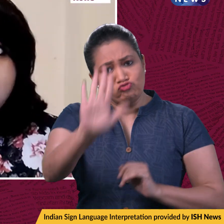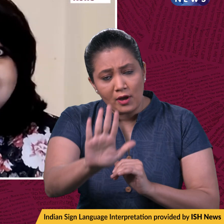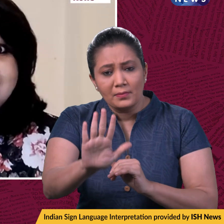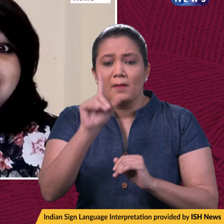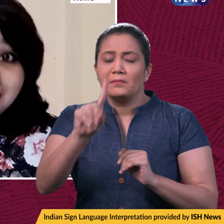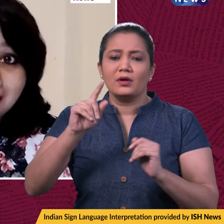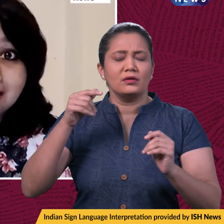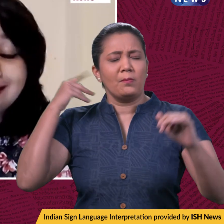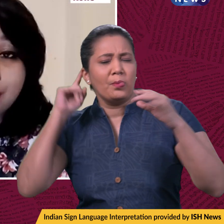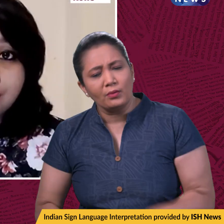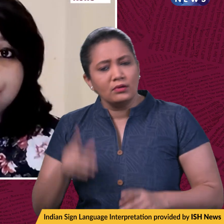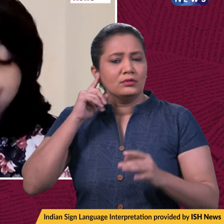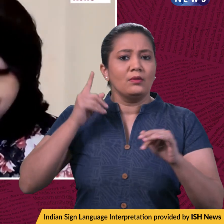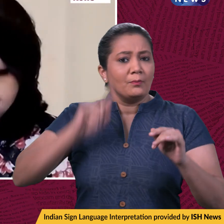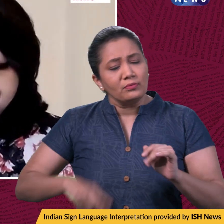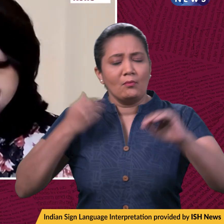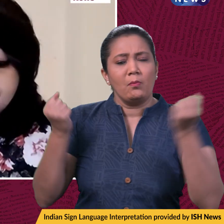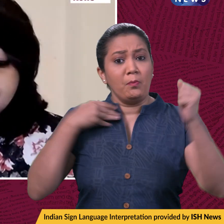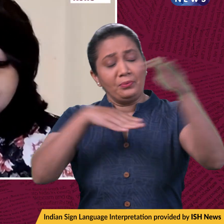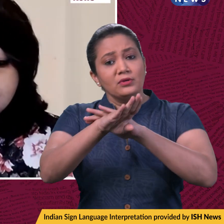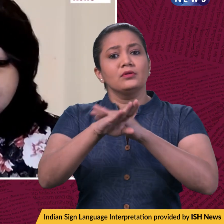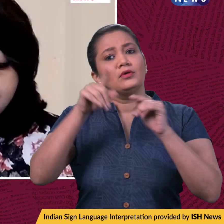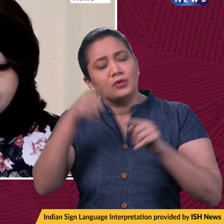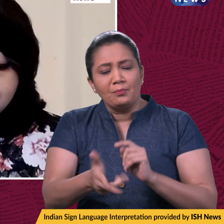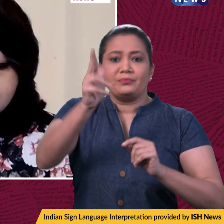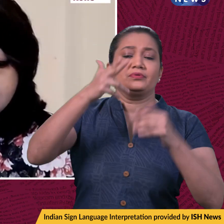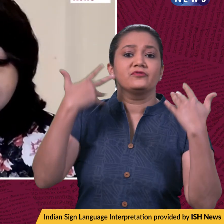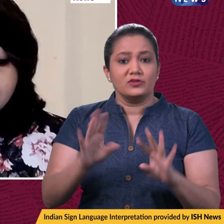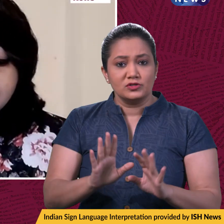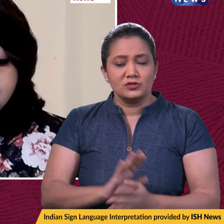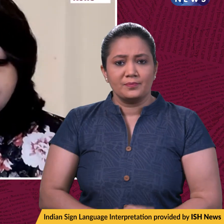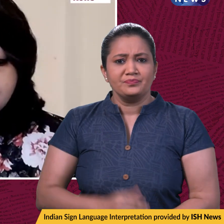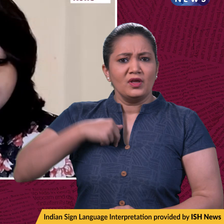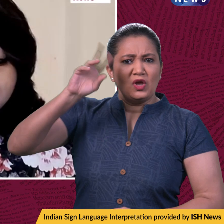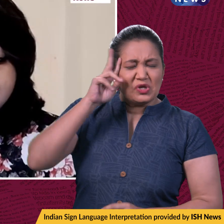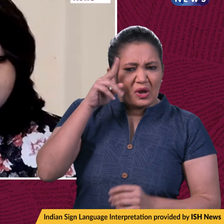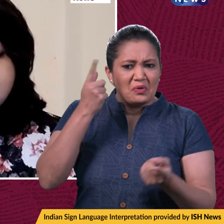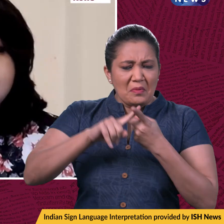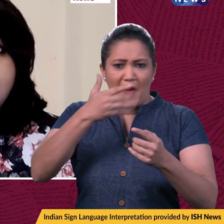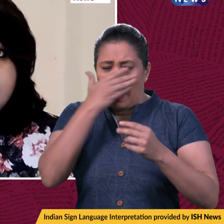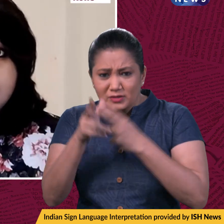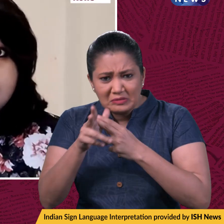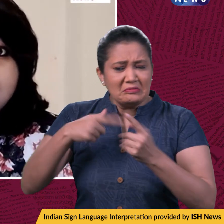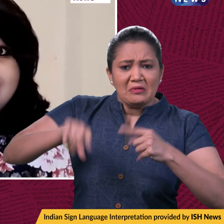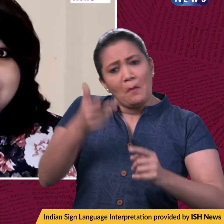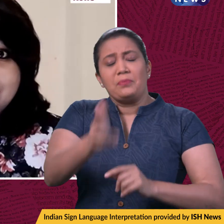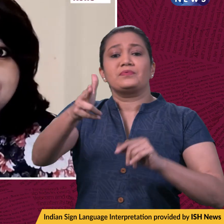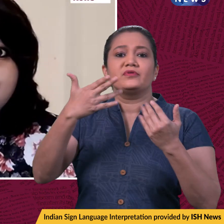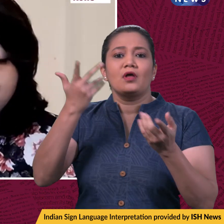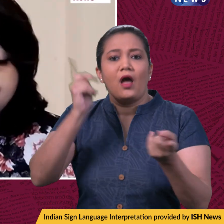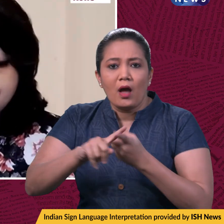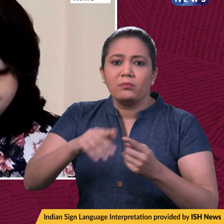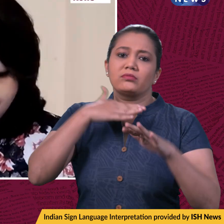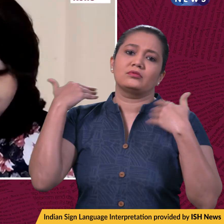stop, but he said it tried to flee. He said the army unit suspecting insurgents were in the vehicle,